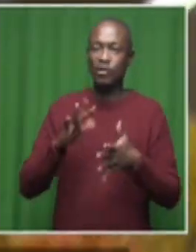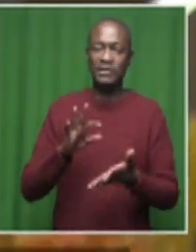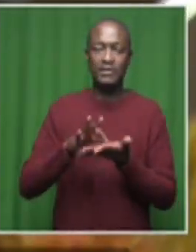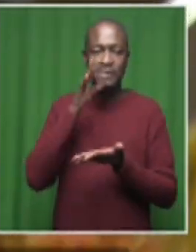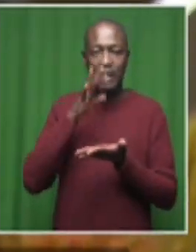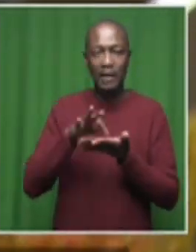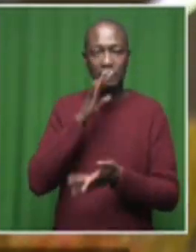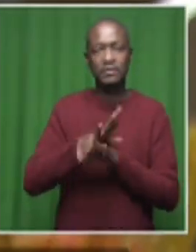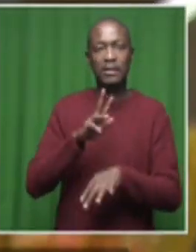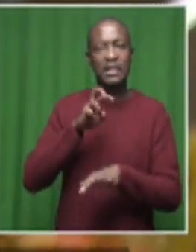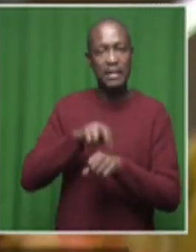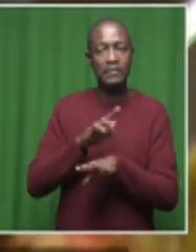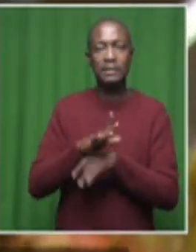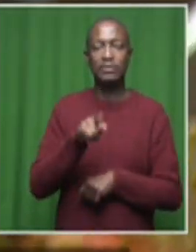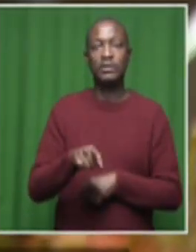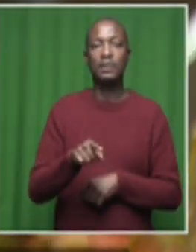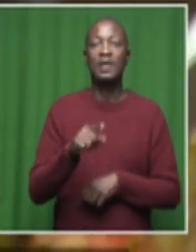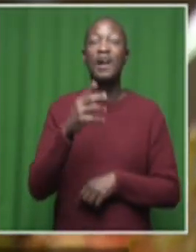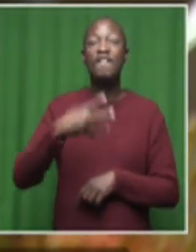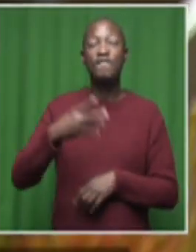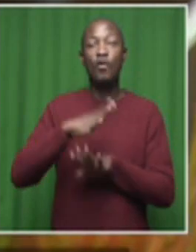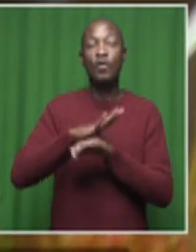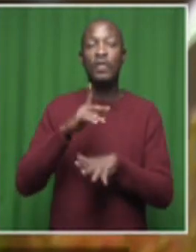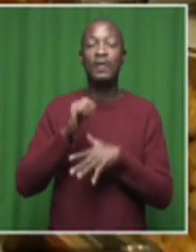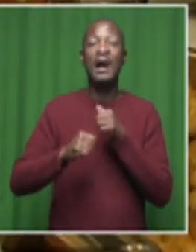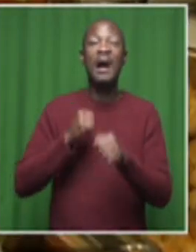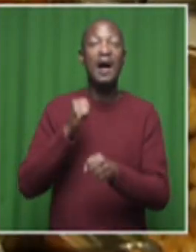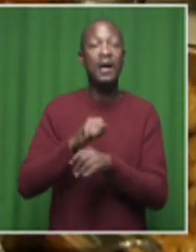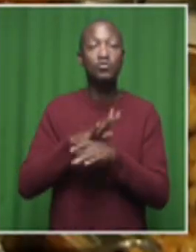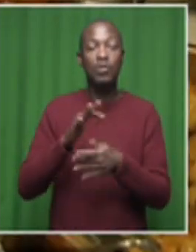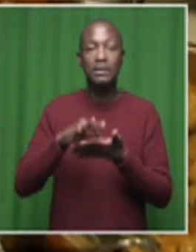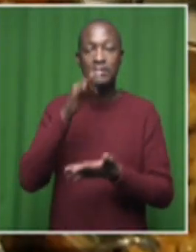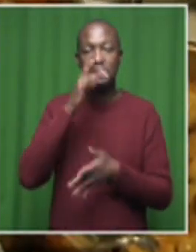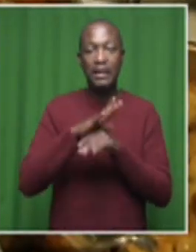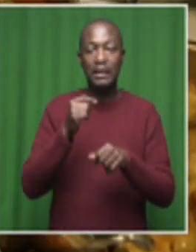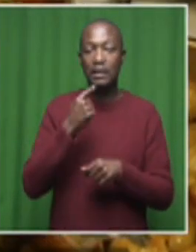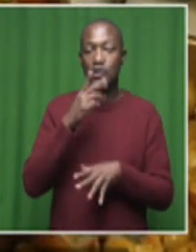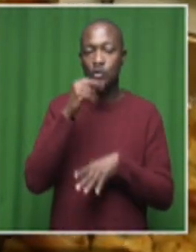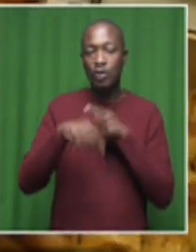necessary indulgence. The 4th annual State of Snacking report highlights these